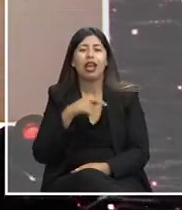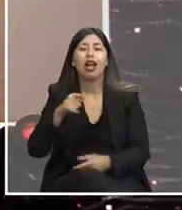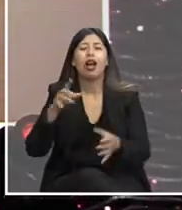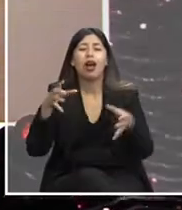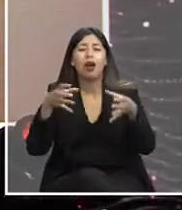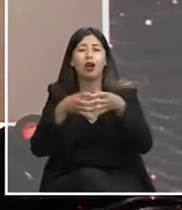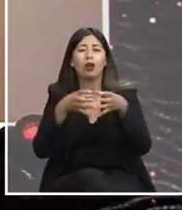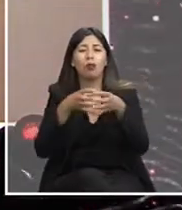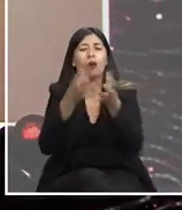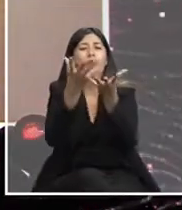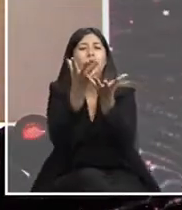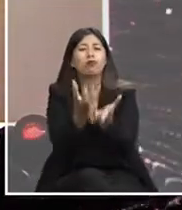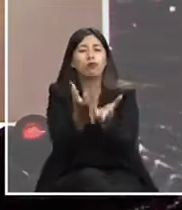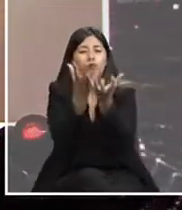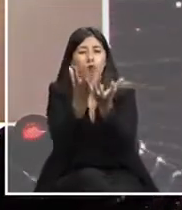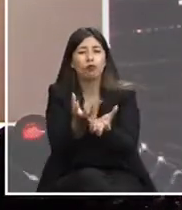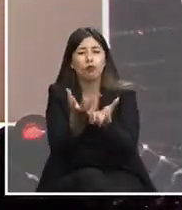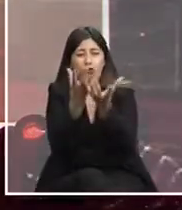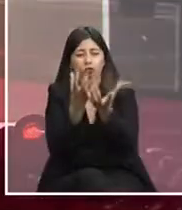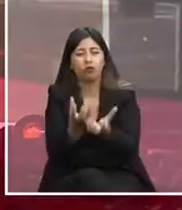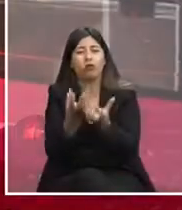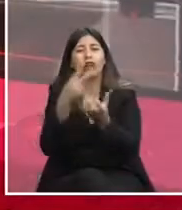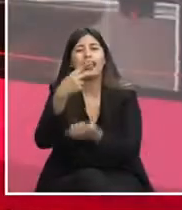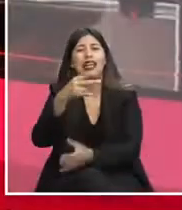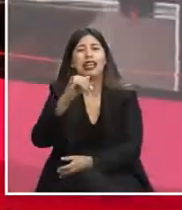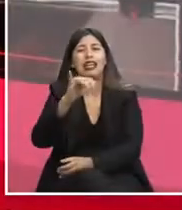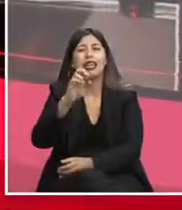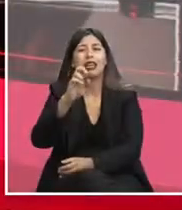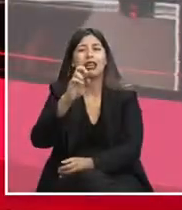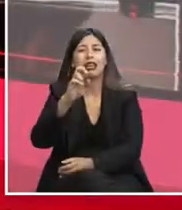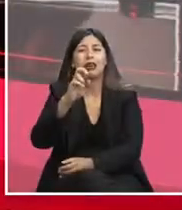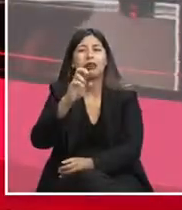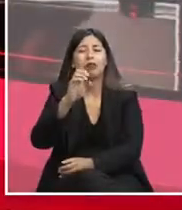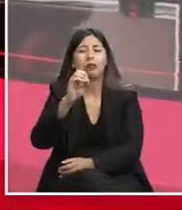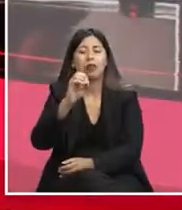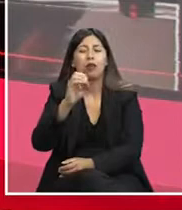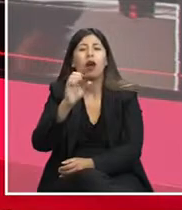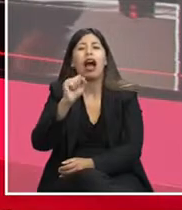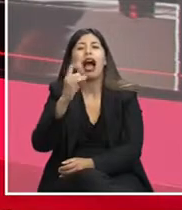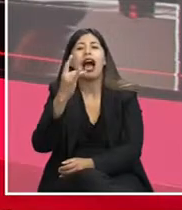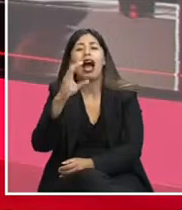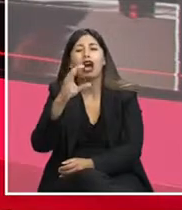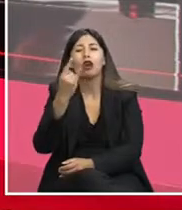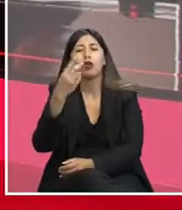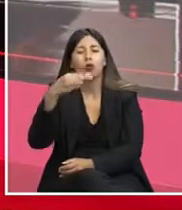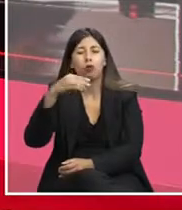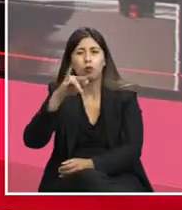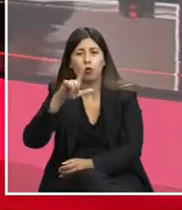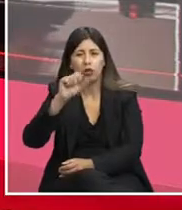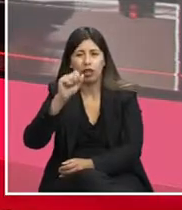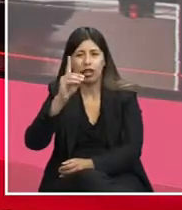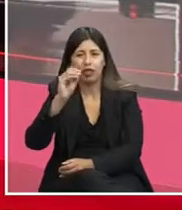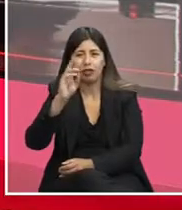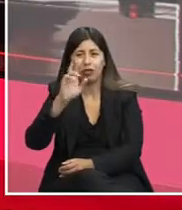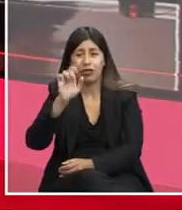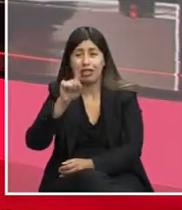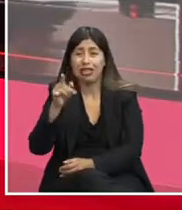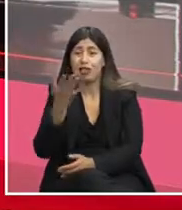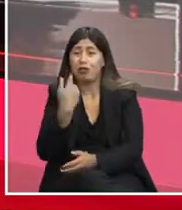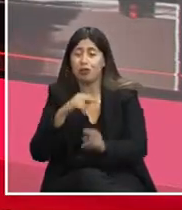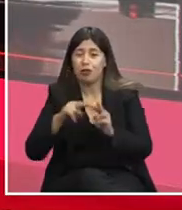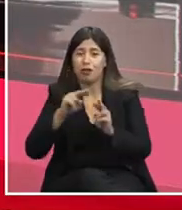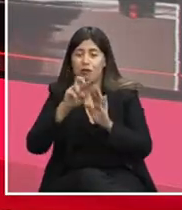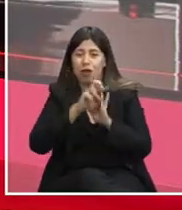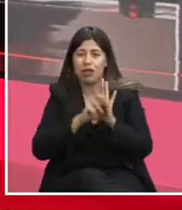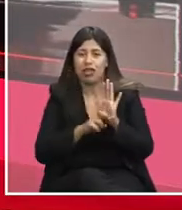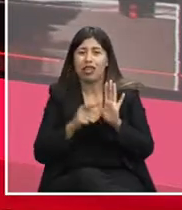our Castagada project is that we're about to go back into Peru in next month. We started to work with